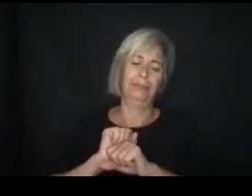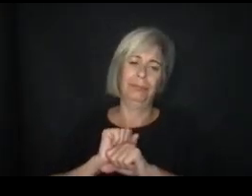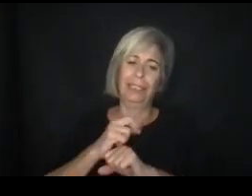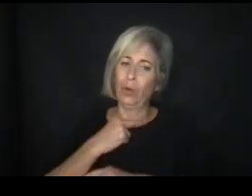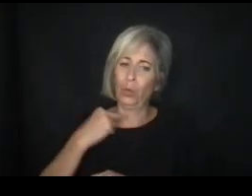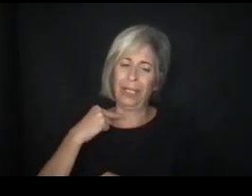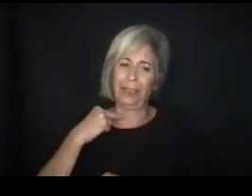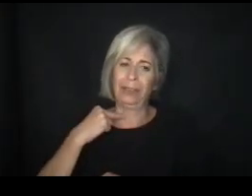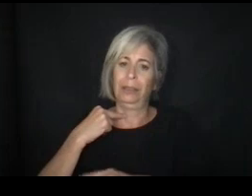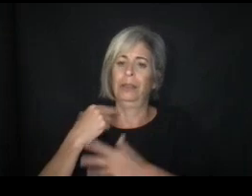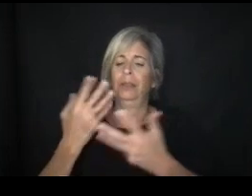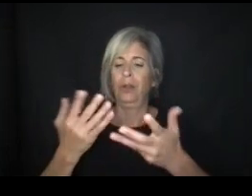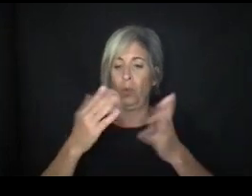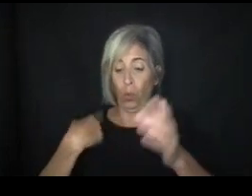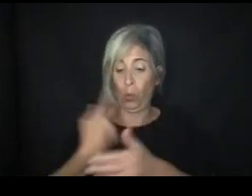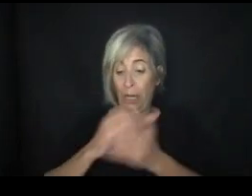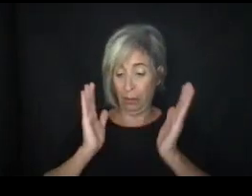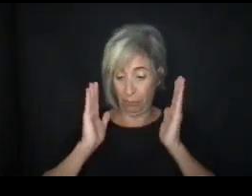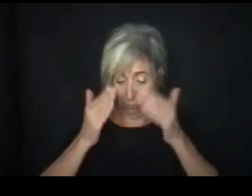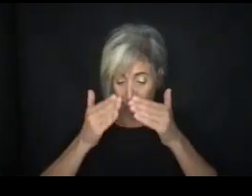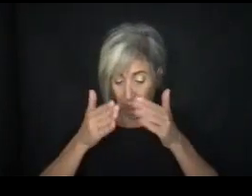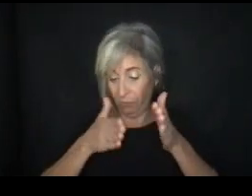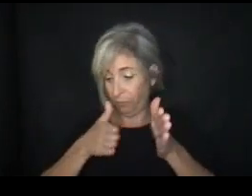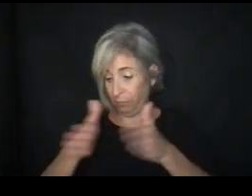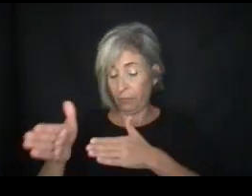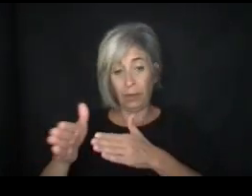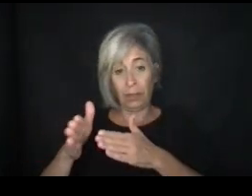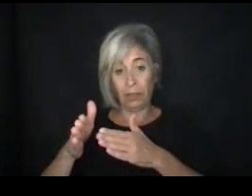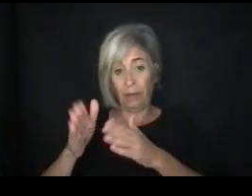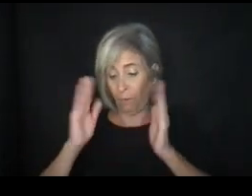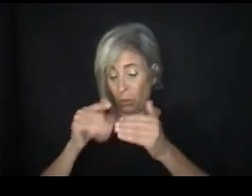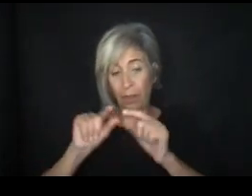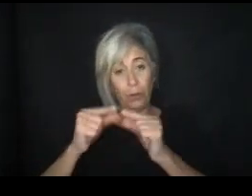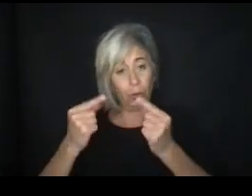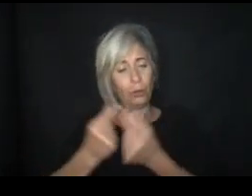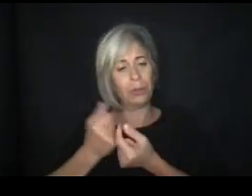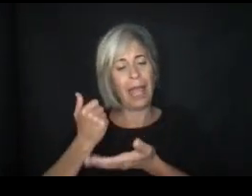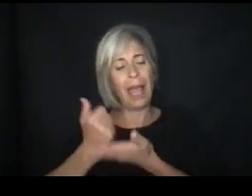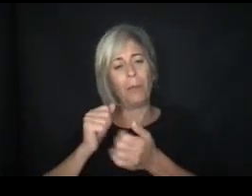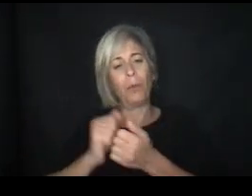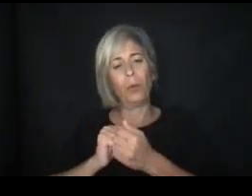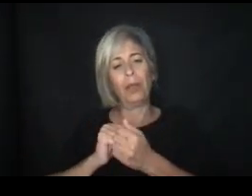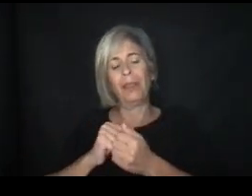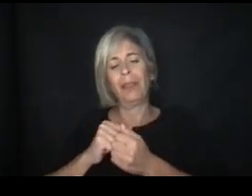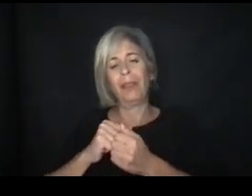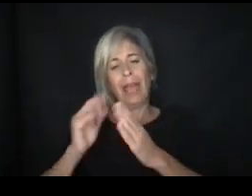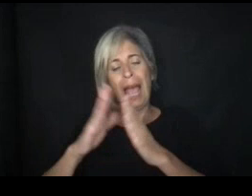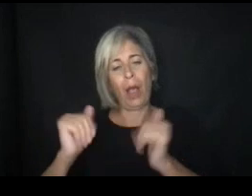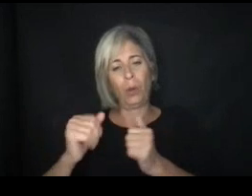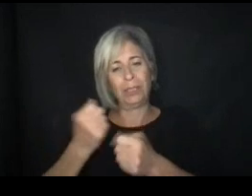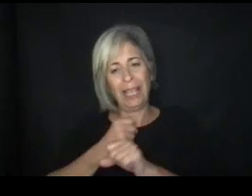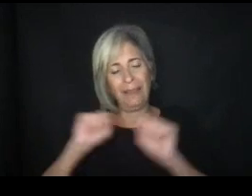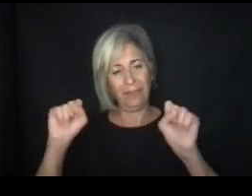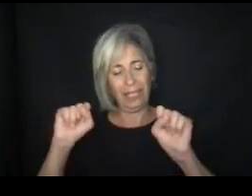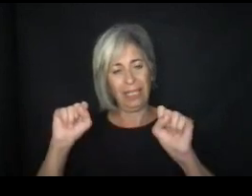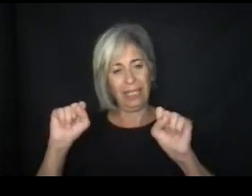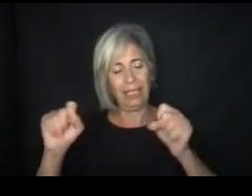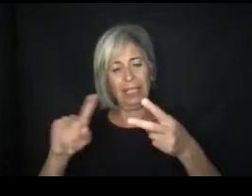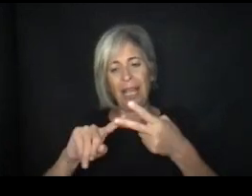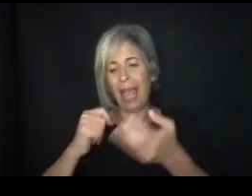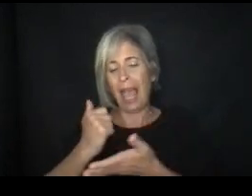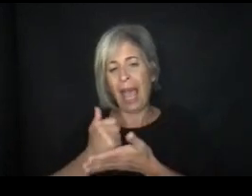we plan to focus on that group to help with the homelessness component, to help with